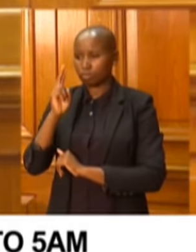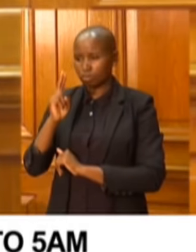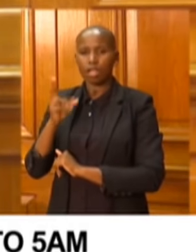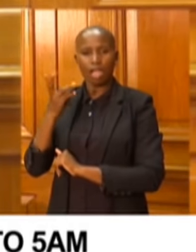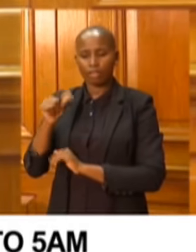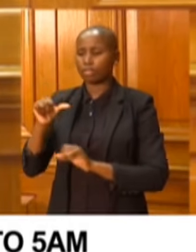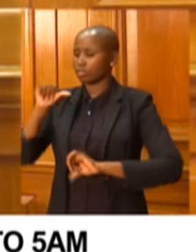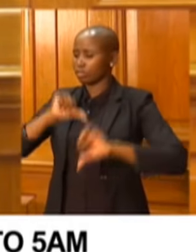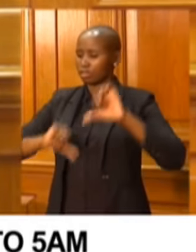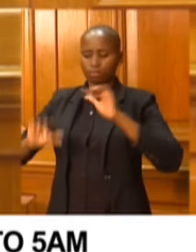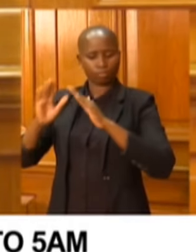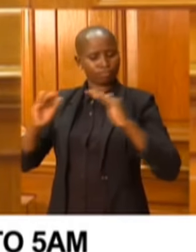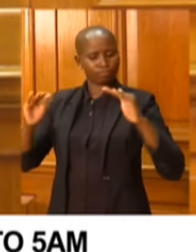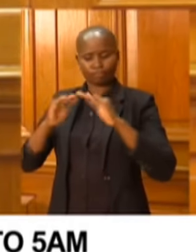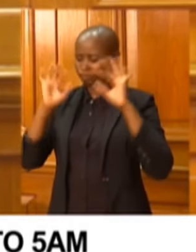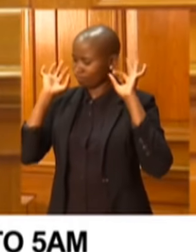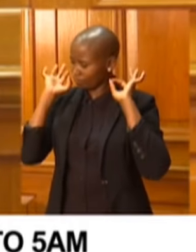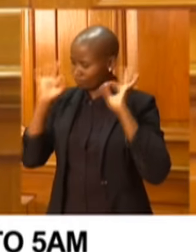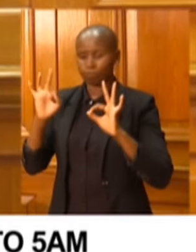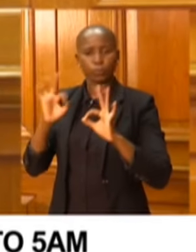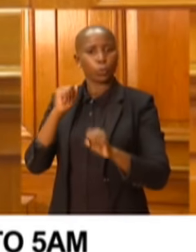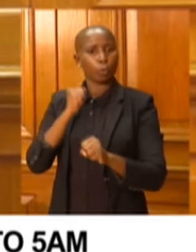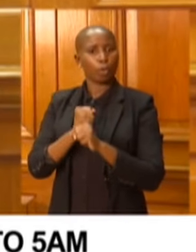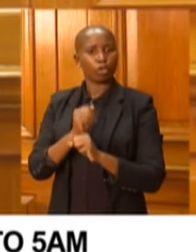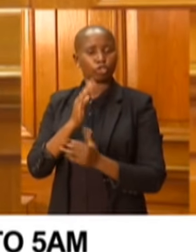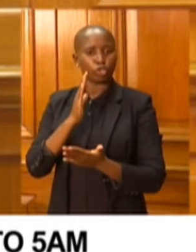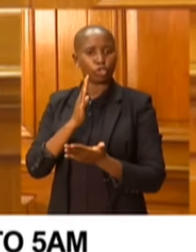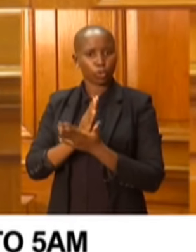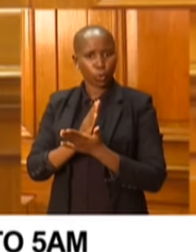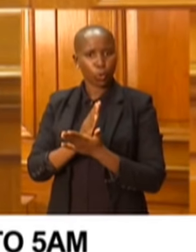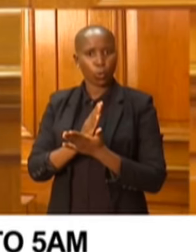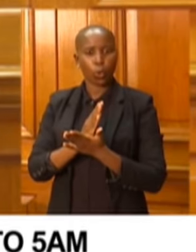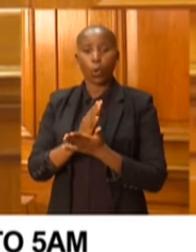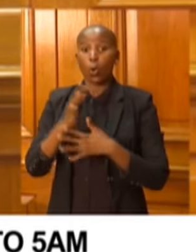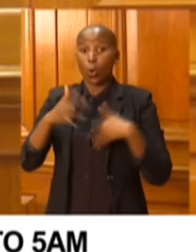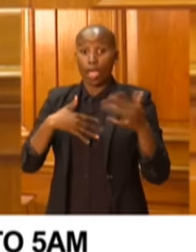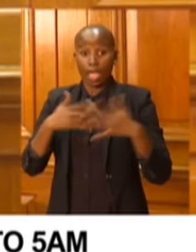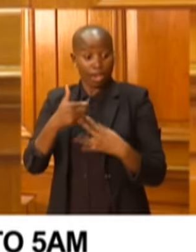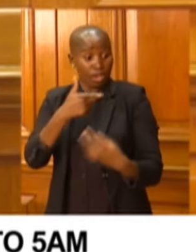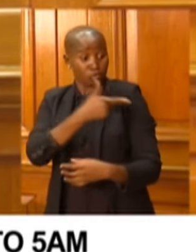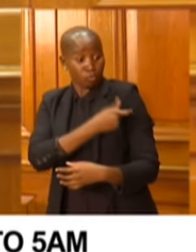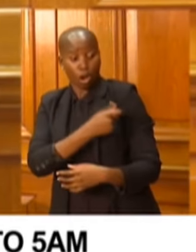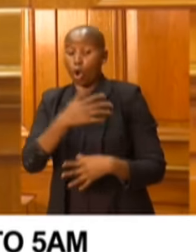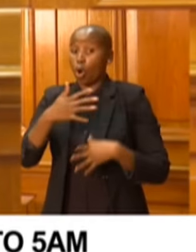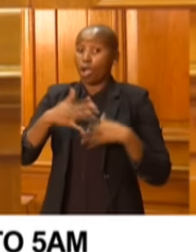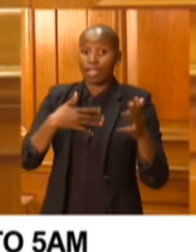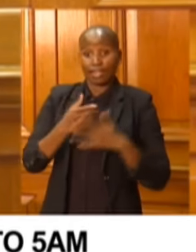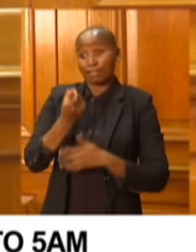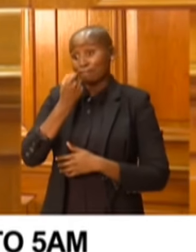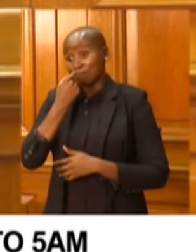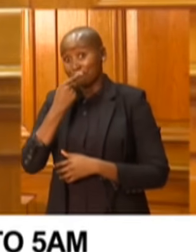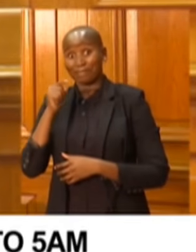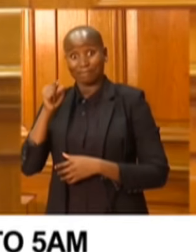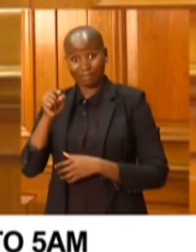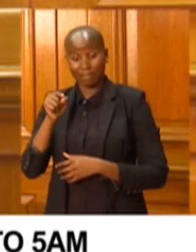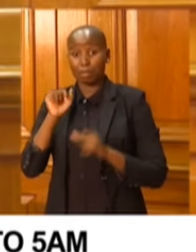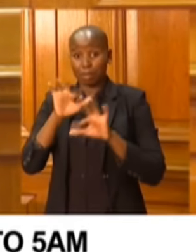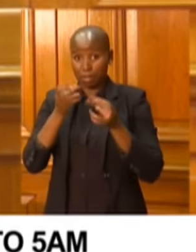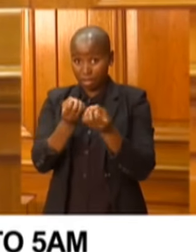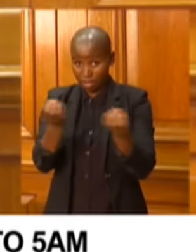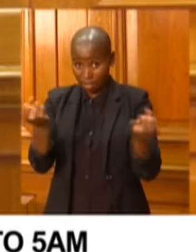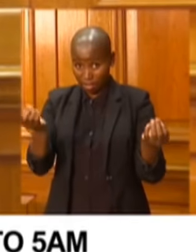standards to ensure the safety and efficacy of any drug or treatment that is utilized by the public in